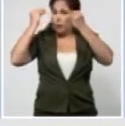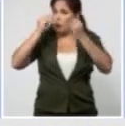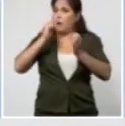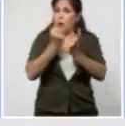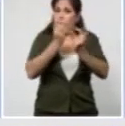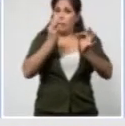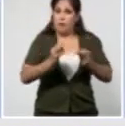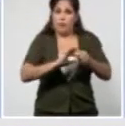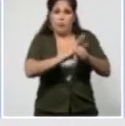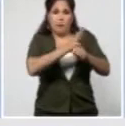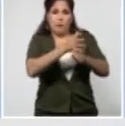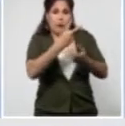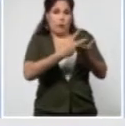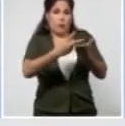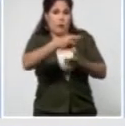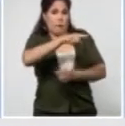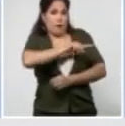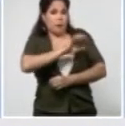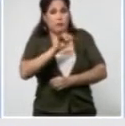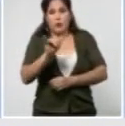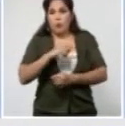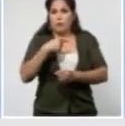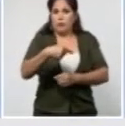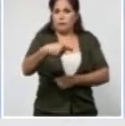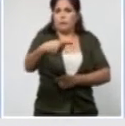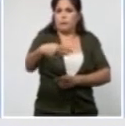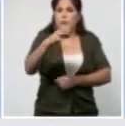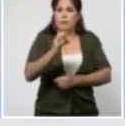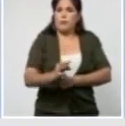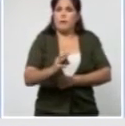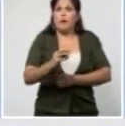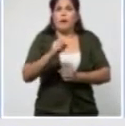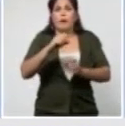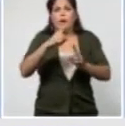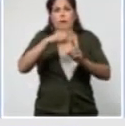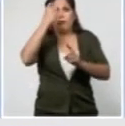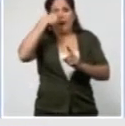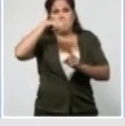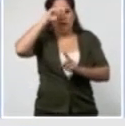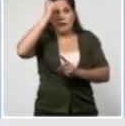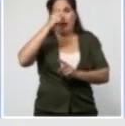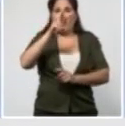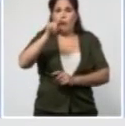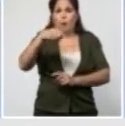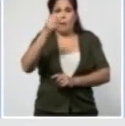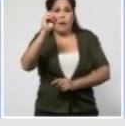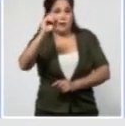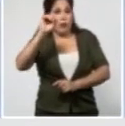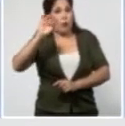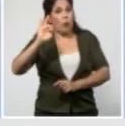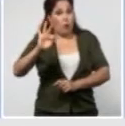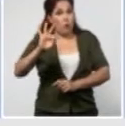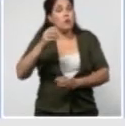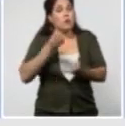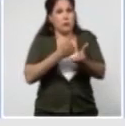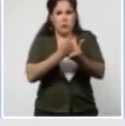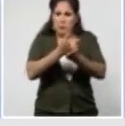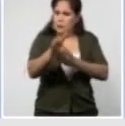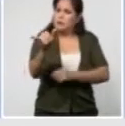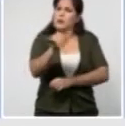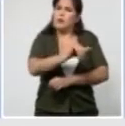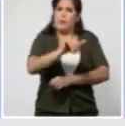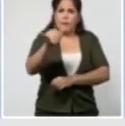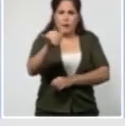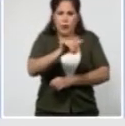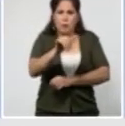with confirmed cases in the last 15 days, with a 2.08 rate, and it remains